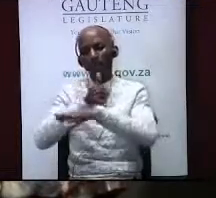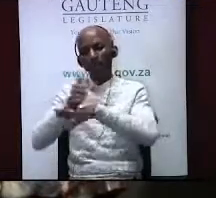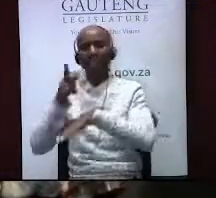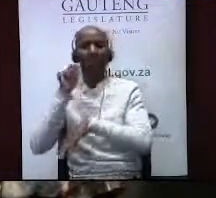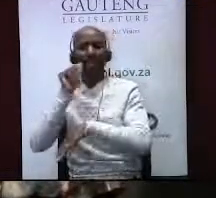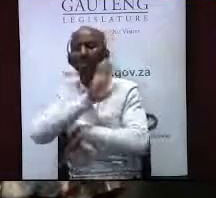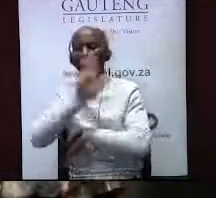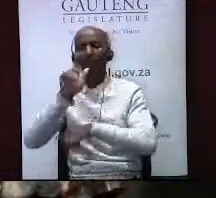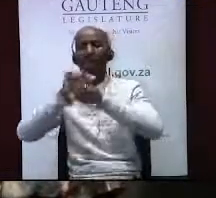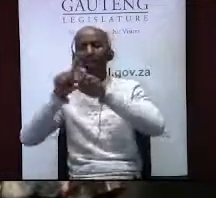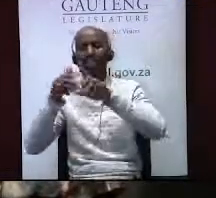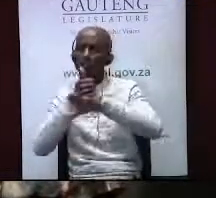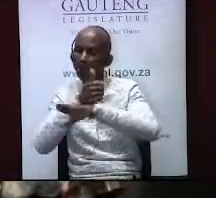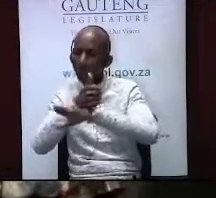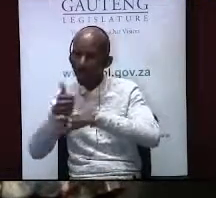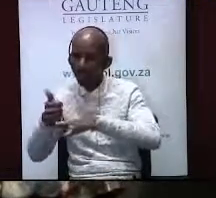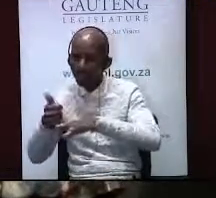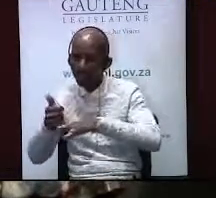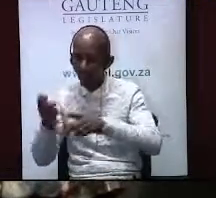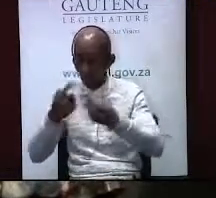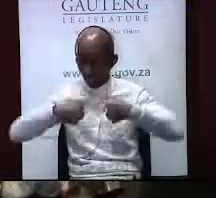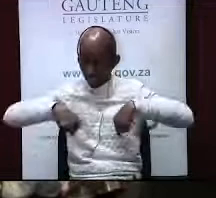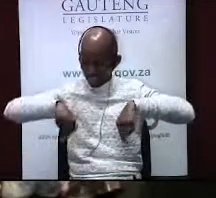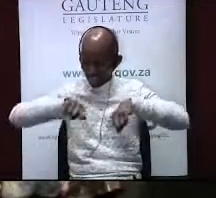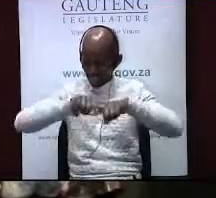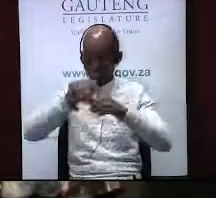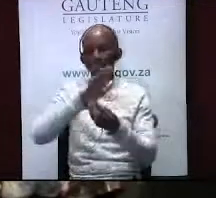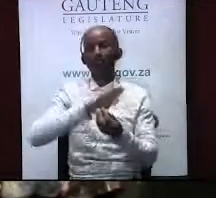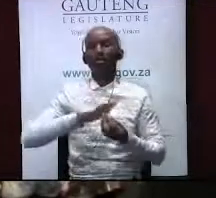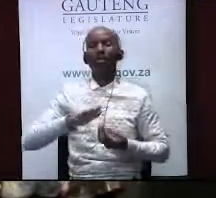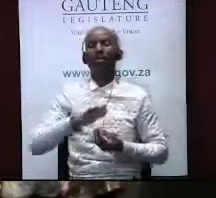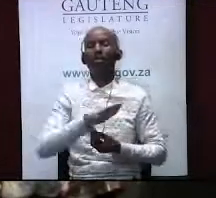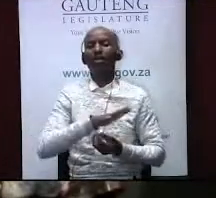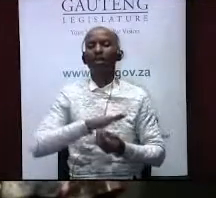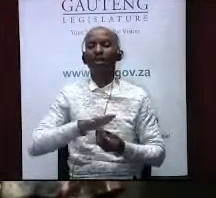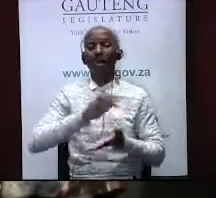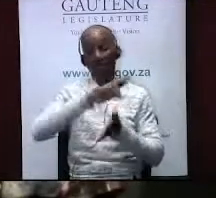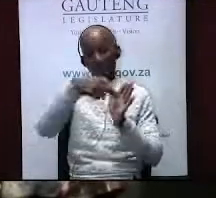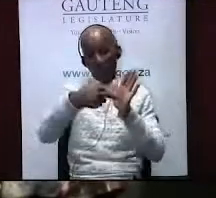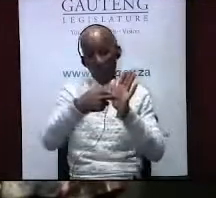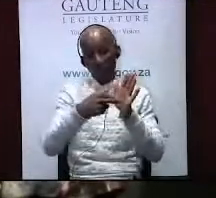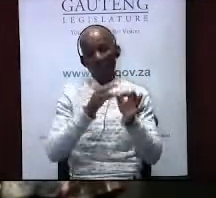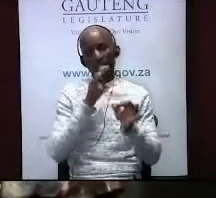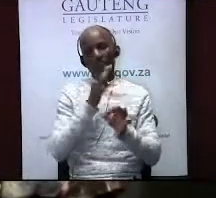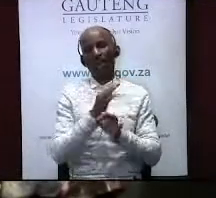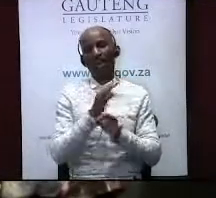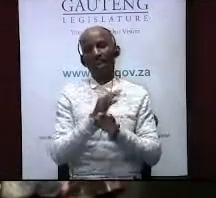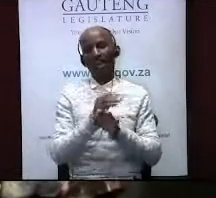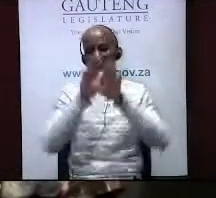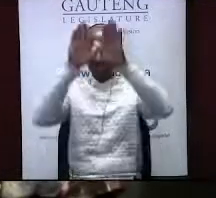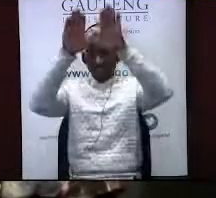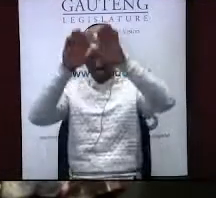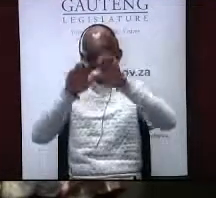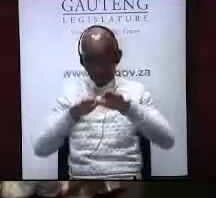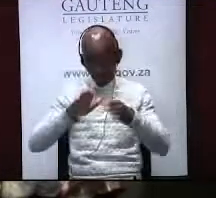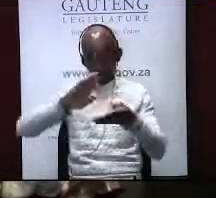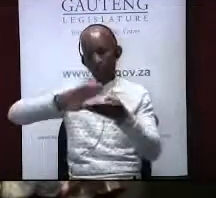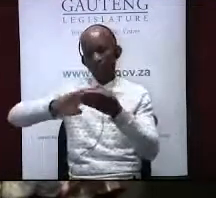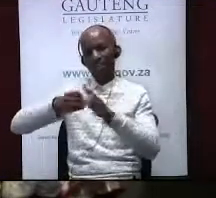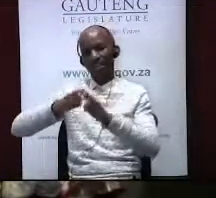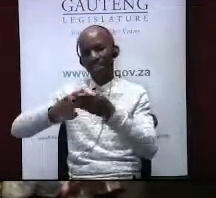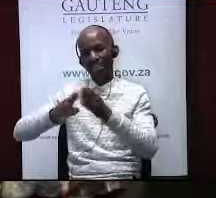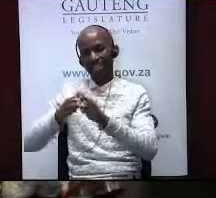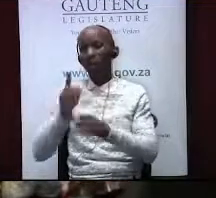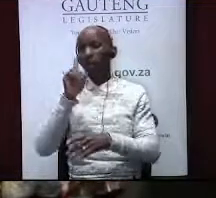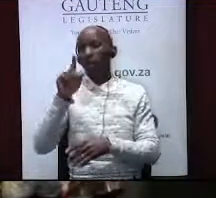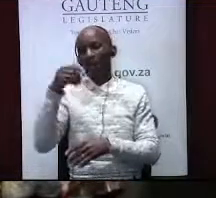men, but it's based on us as a family, the role of the fathers and the healing of the community.